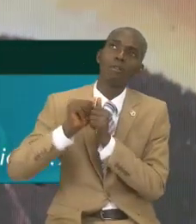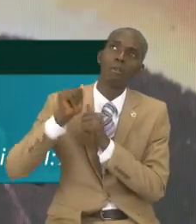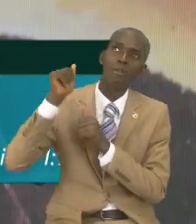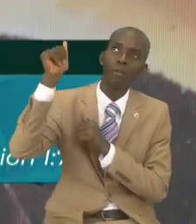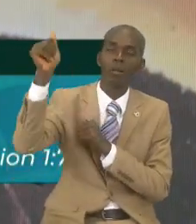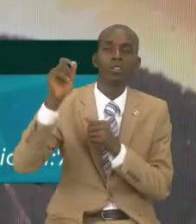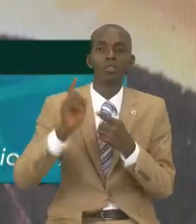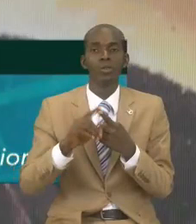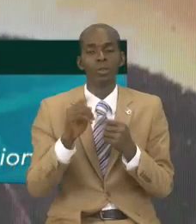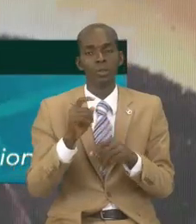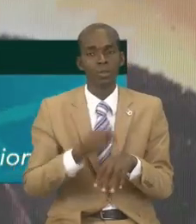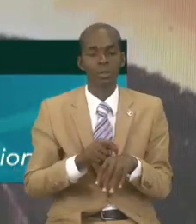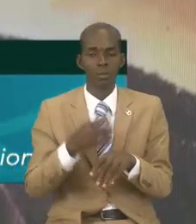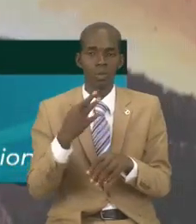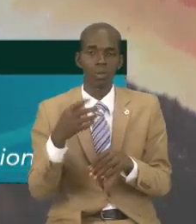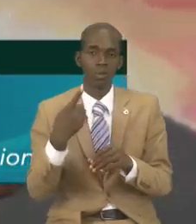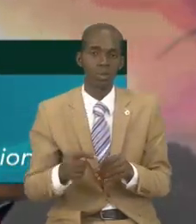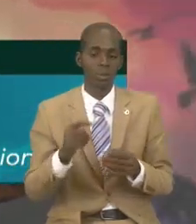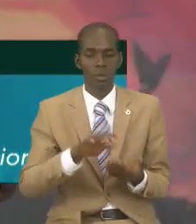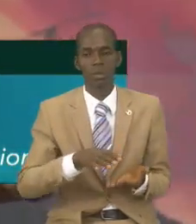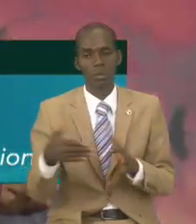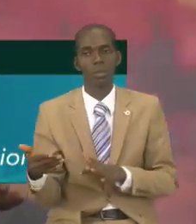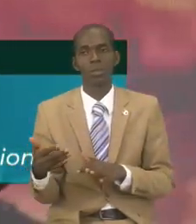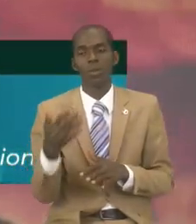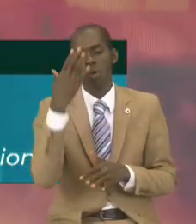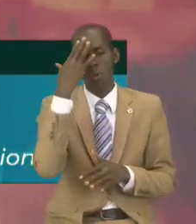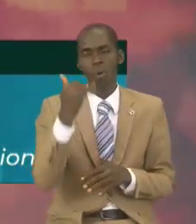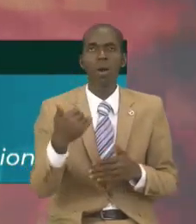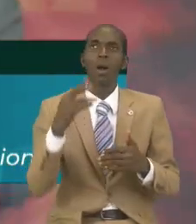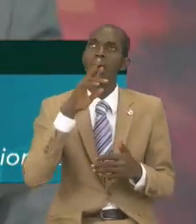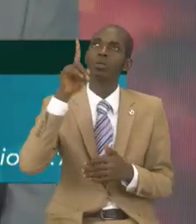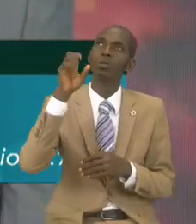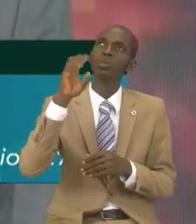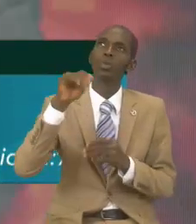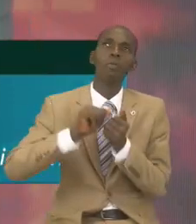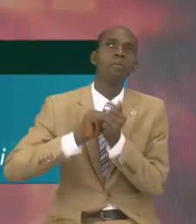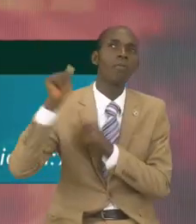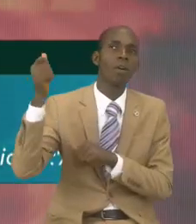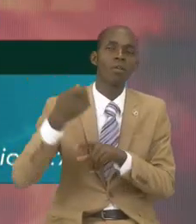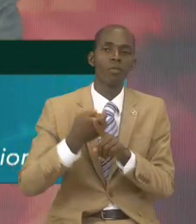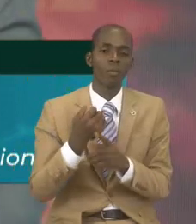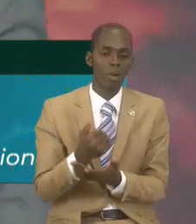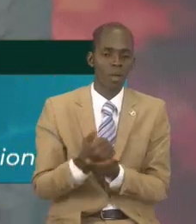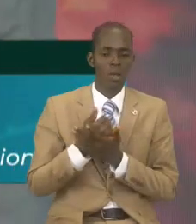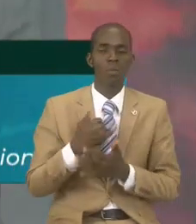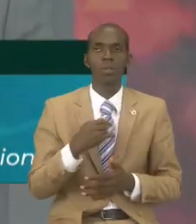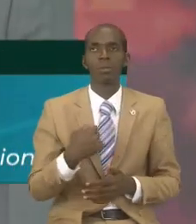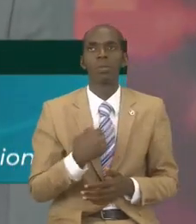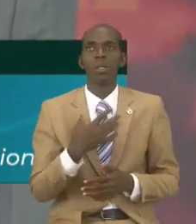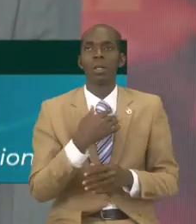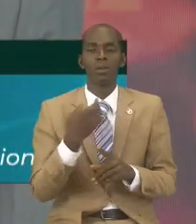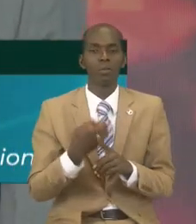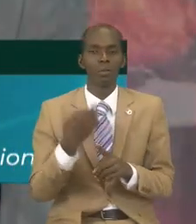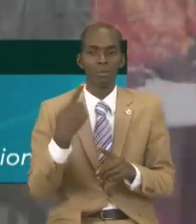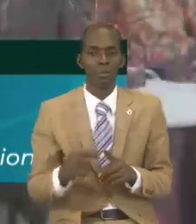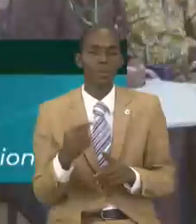time of the crucifixion. Why art thou so far from helping me and from the words of my